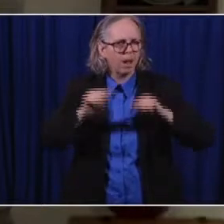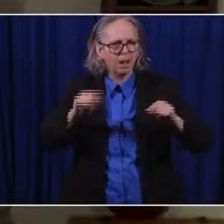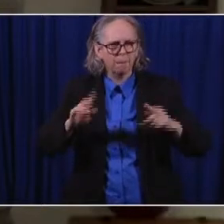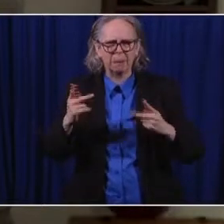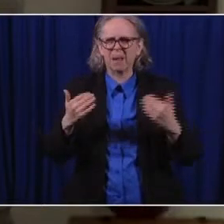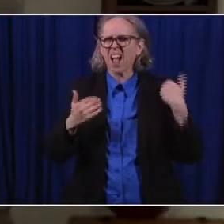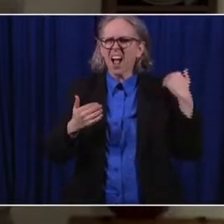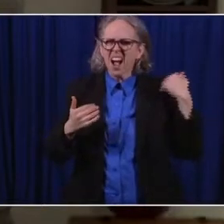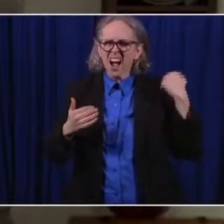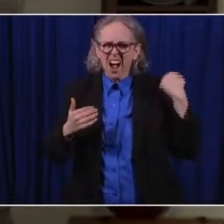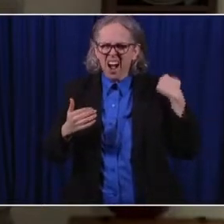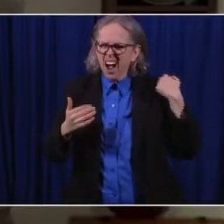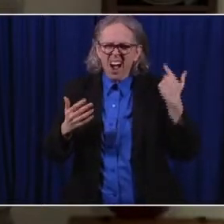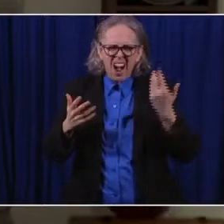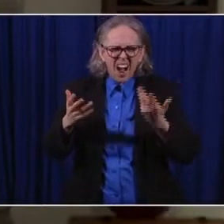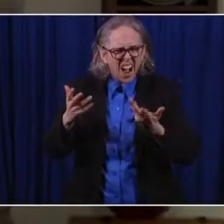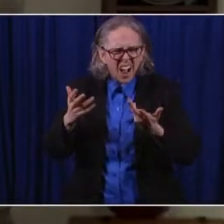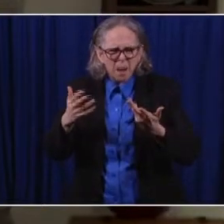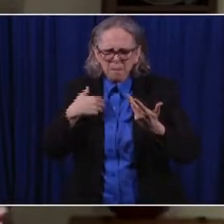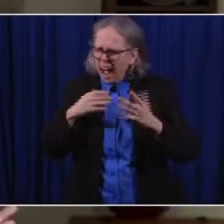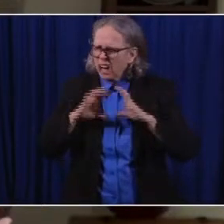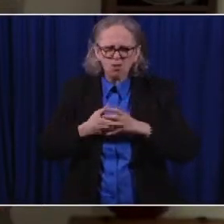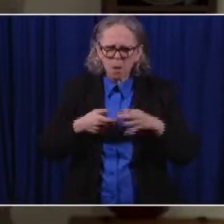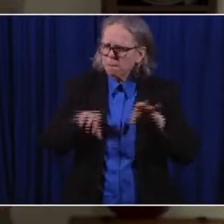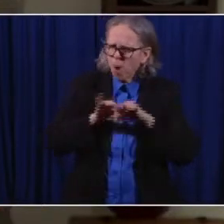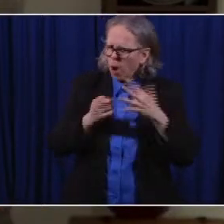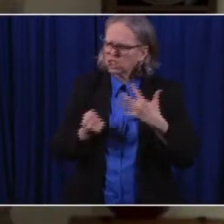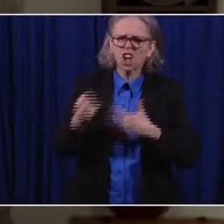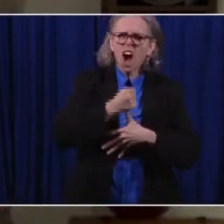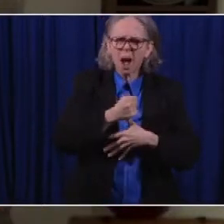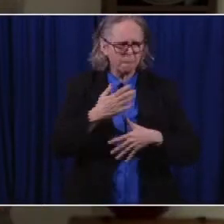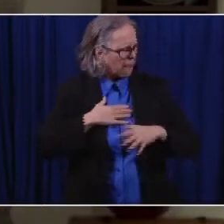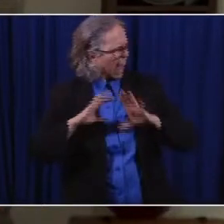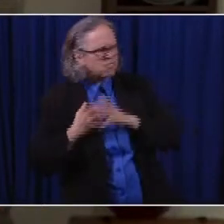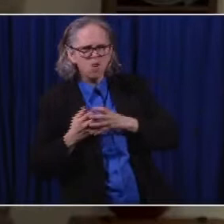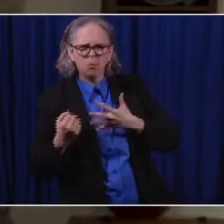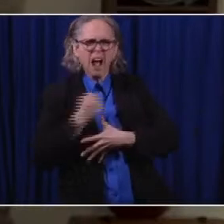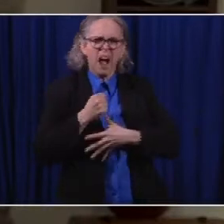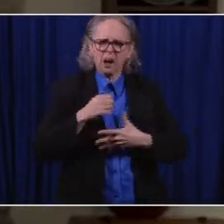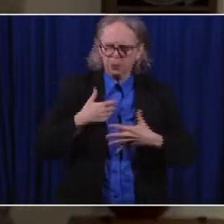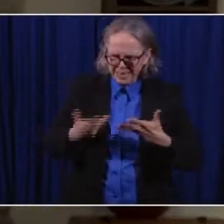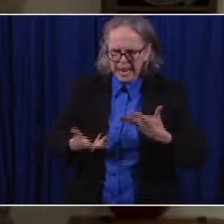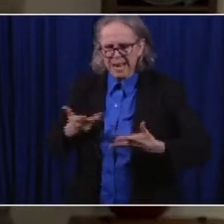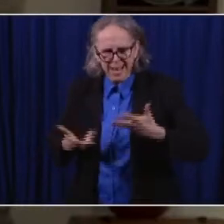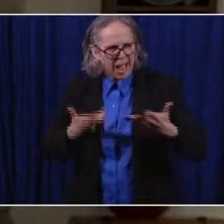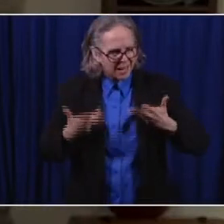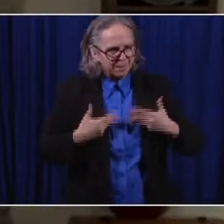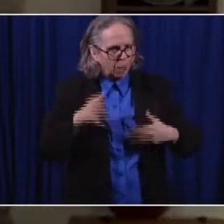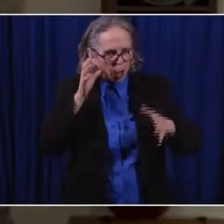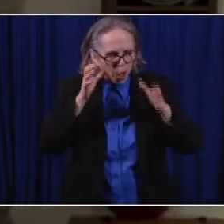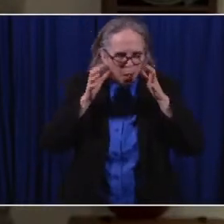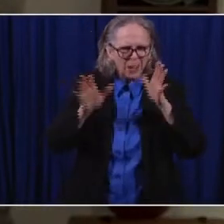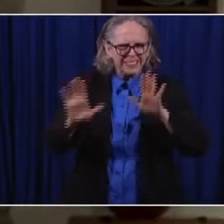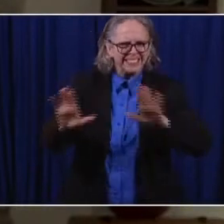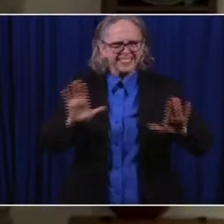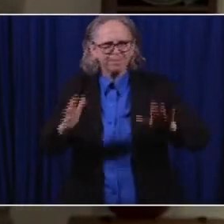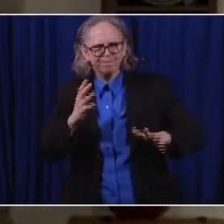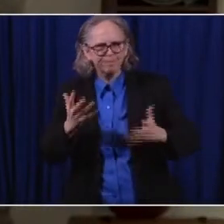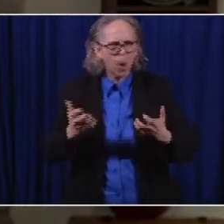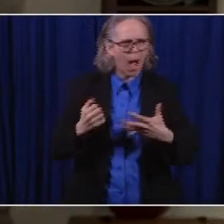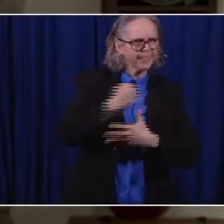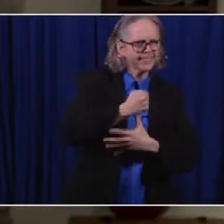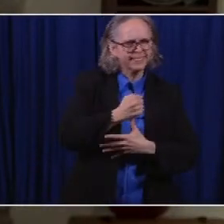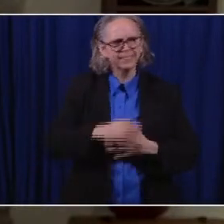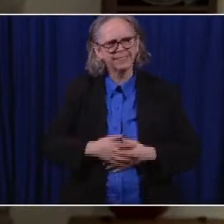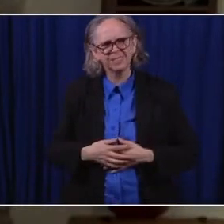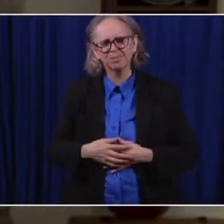needs to be in this next group. My group needs to be, and they all have a good case. We're particularly concerned about